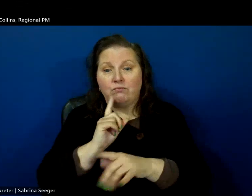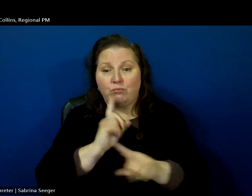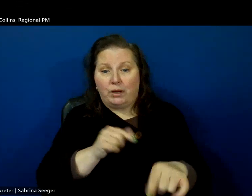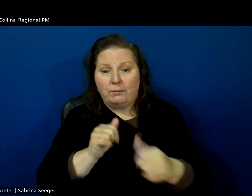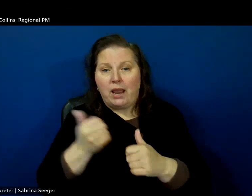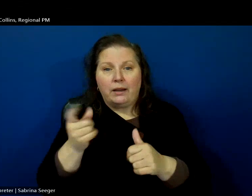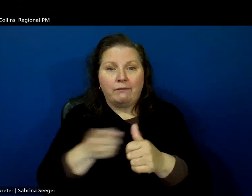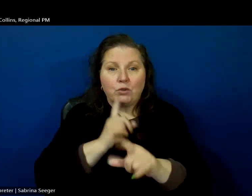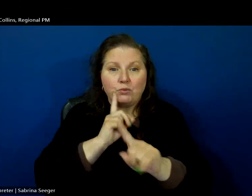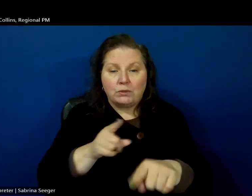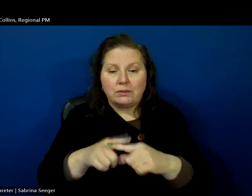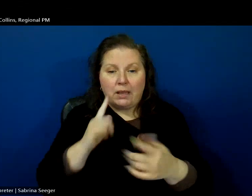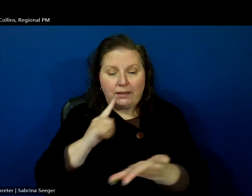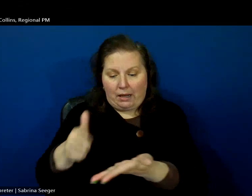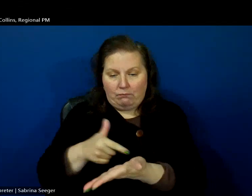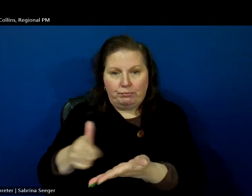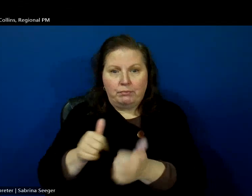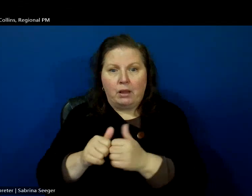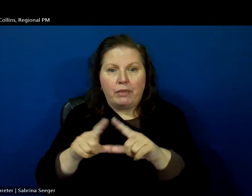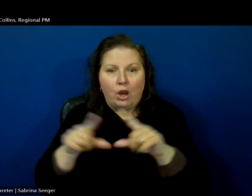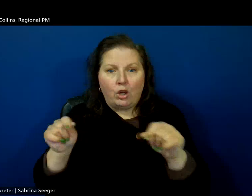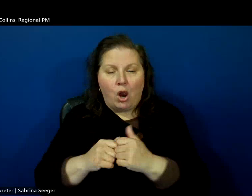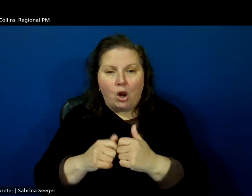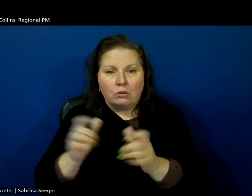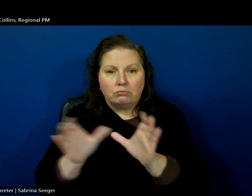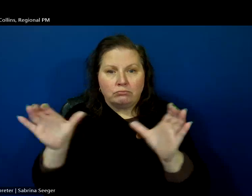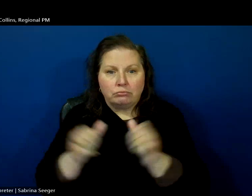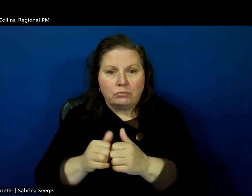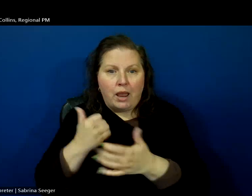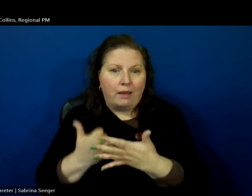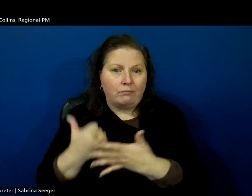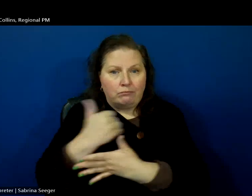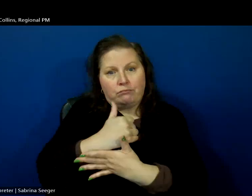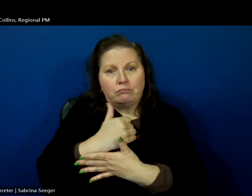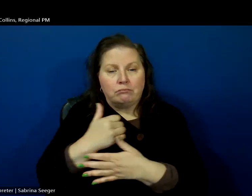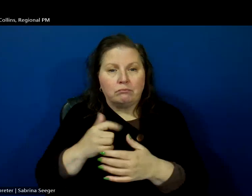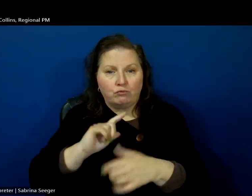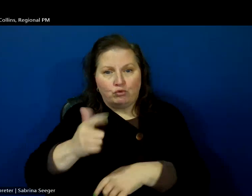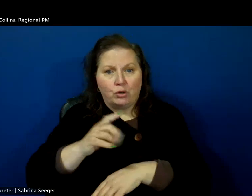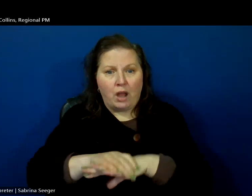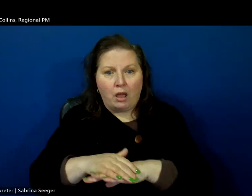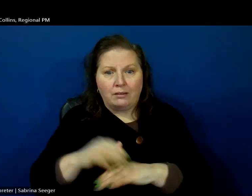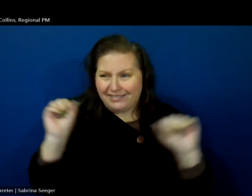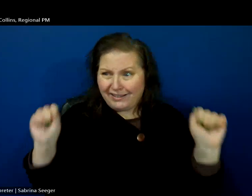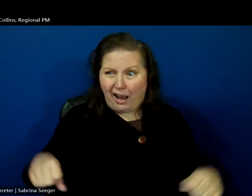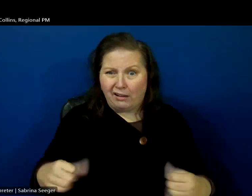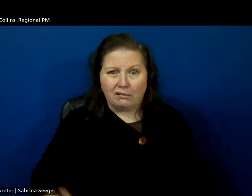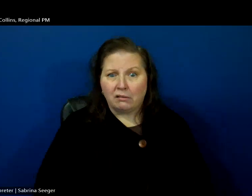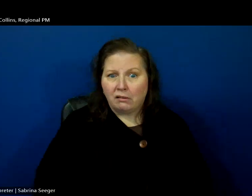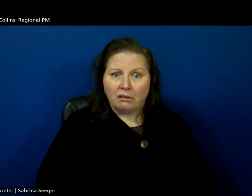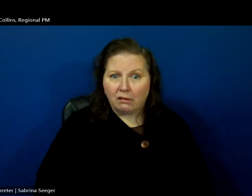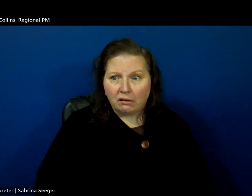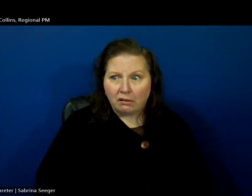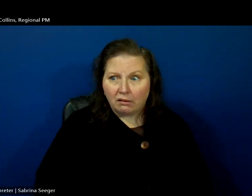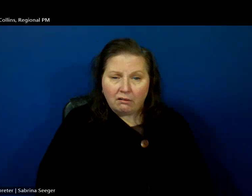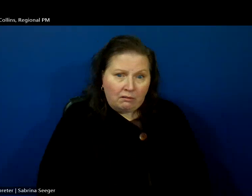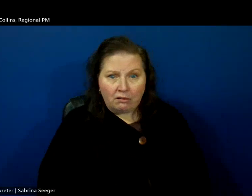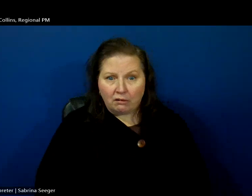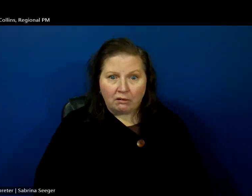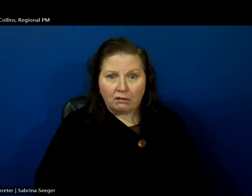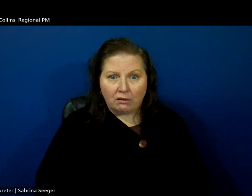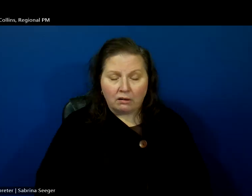up and scan their card credential and get priority and preemption turned on. You know? And what